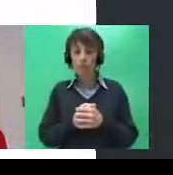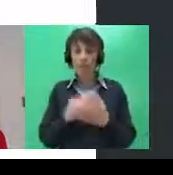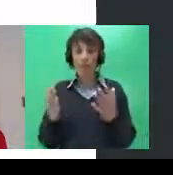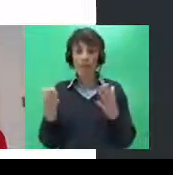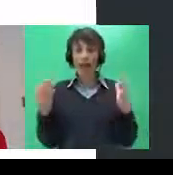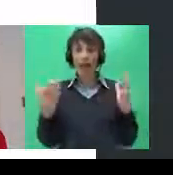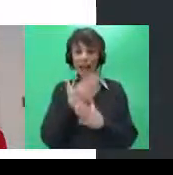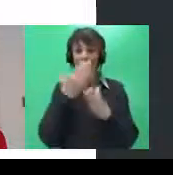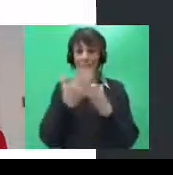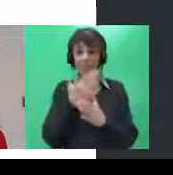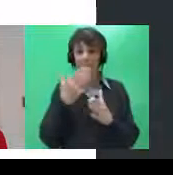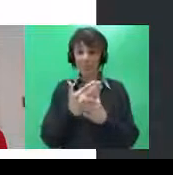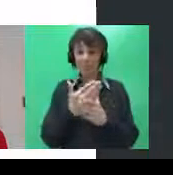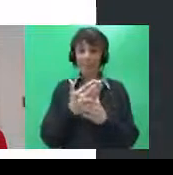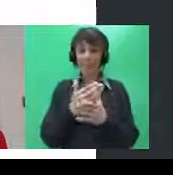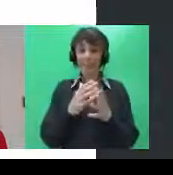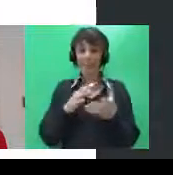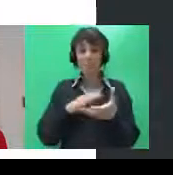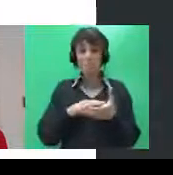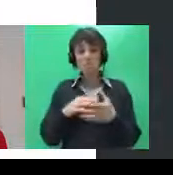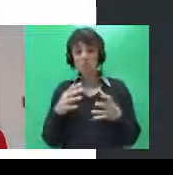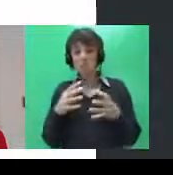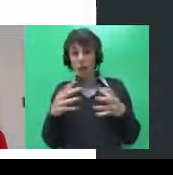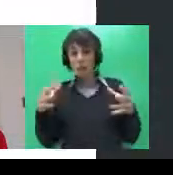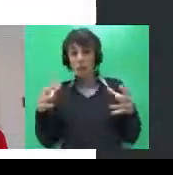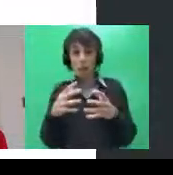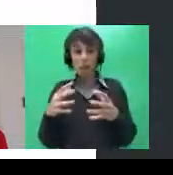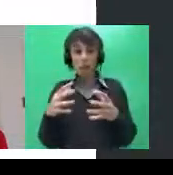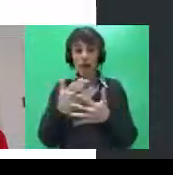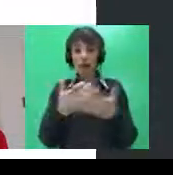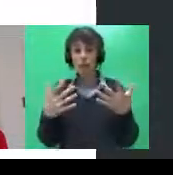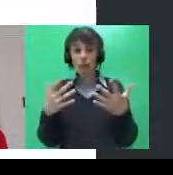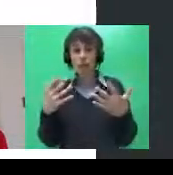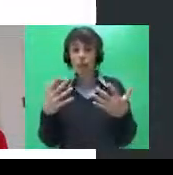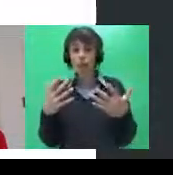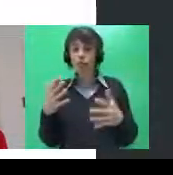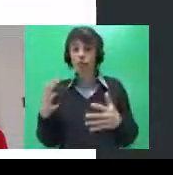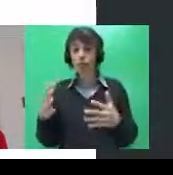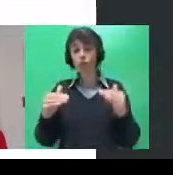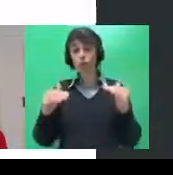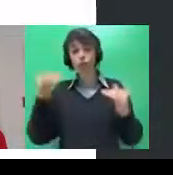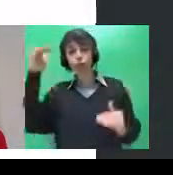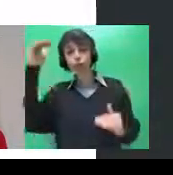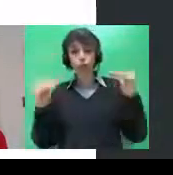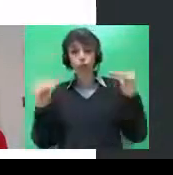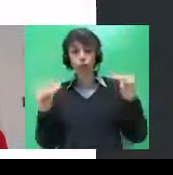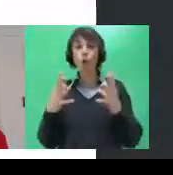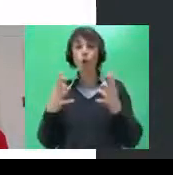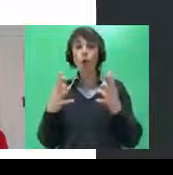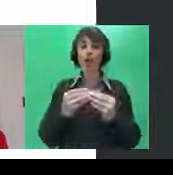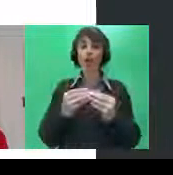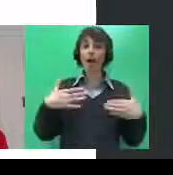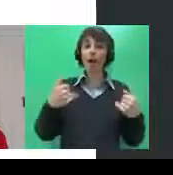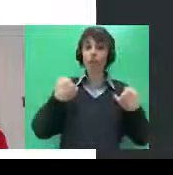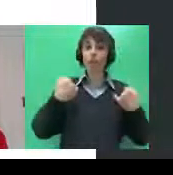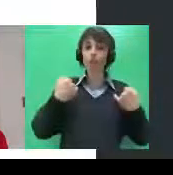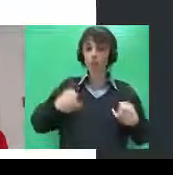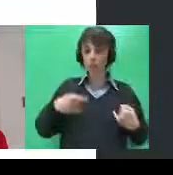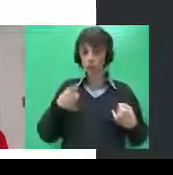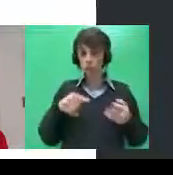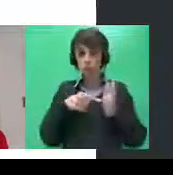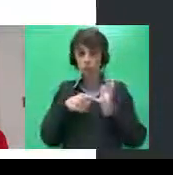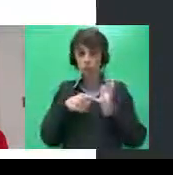long-term health condition and those without a disability or long-term health condition. And what that shows quite clearly is you're almost twice as likely to